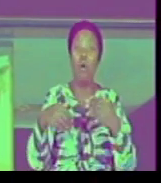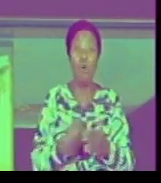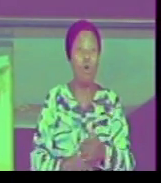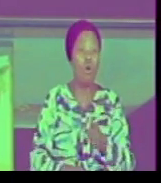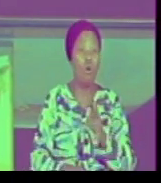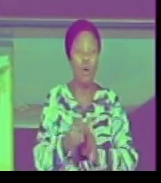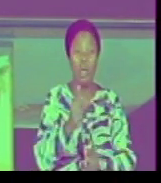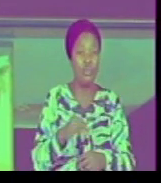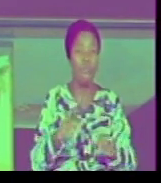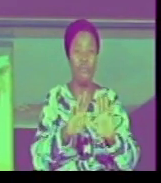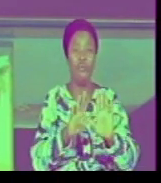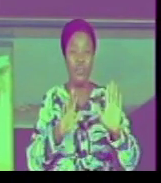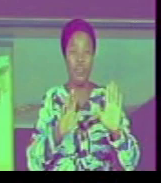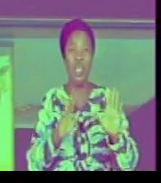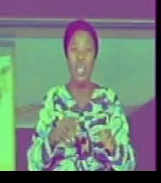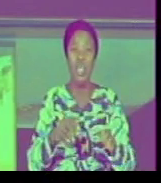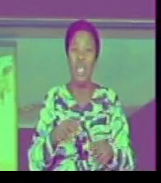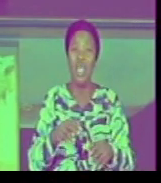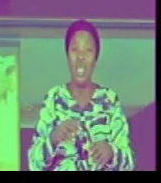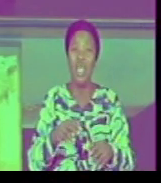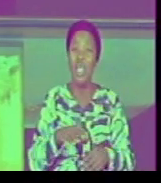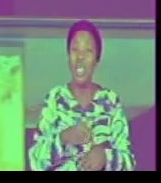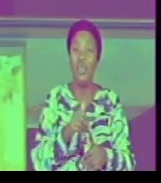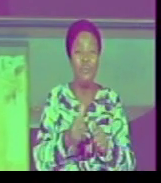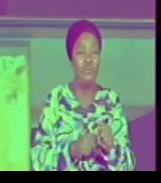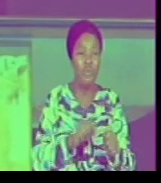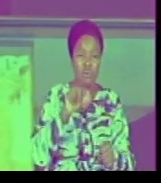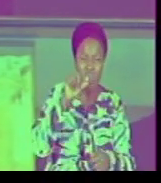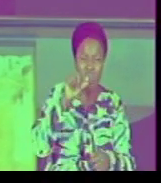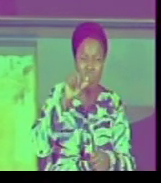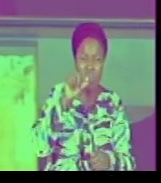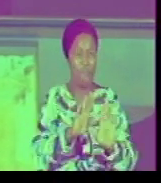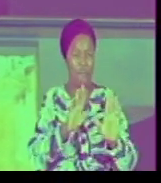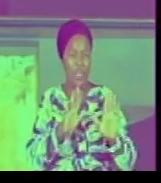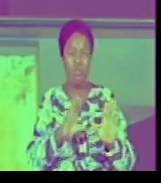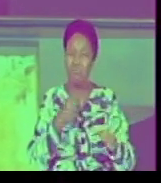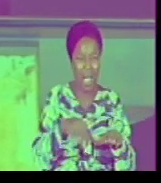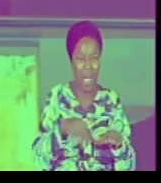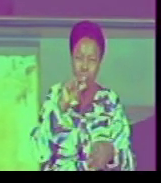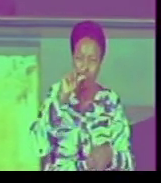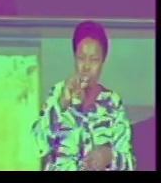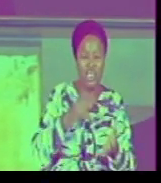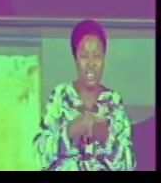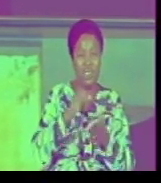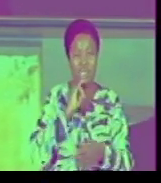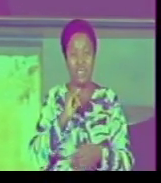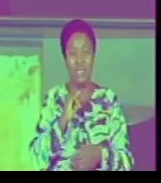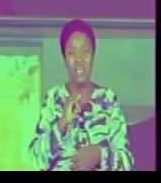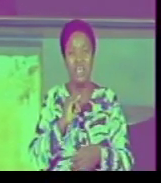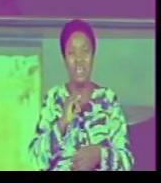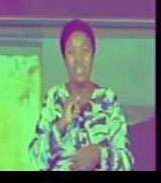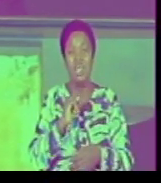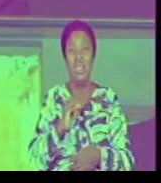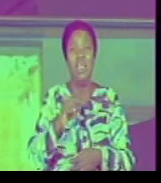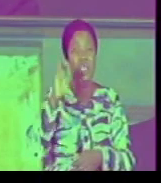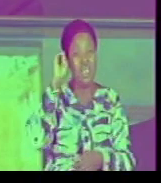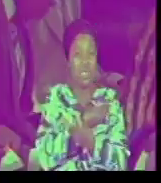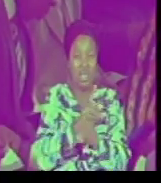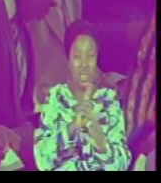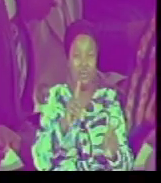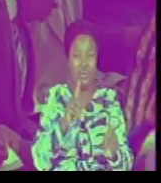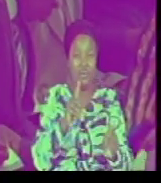every atom of fear, every little fear, every big fear, he will deliver you from that